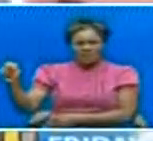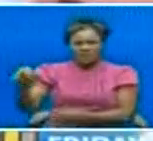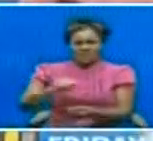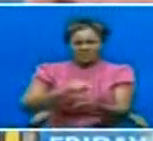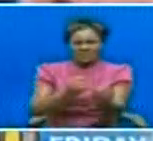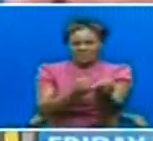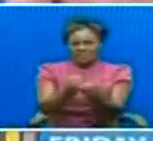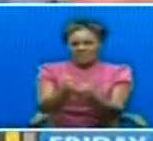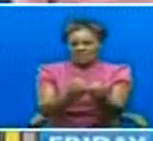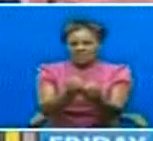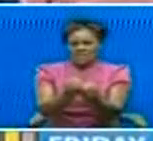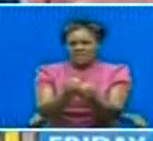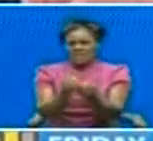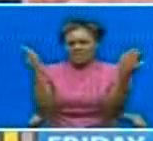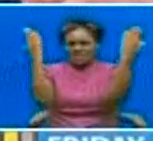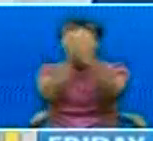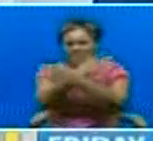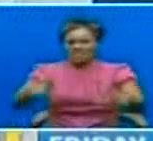Saturday Night Live.